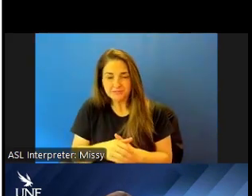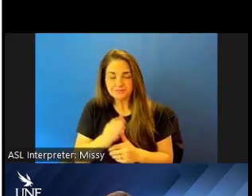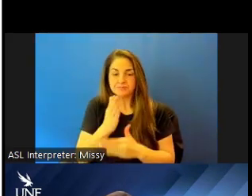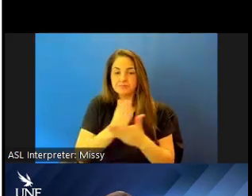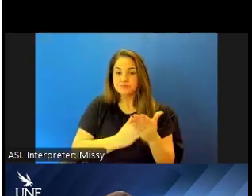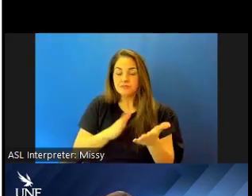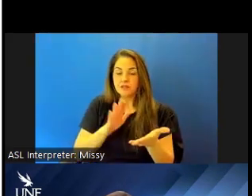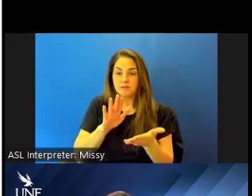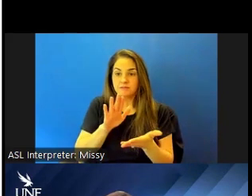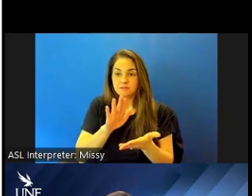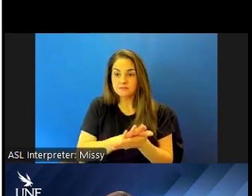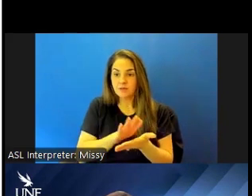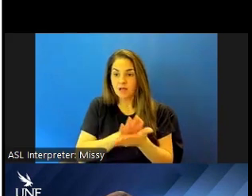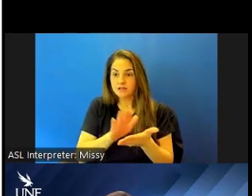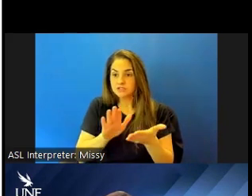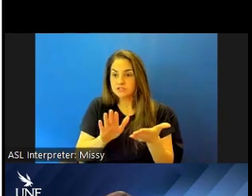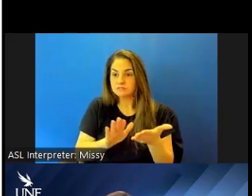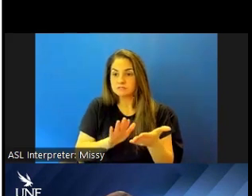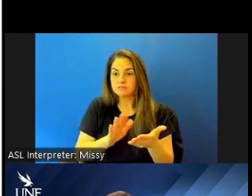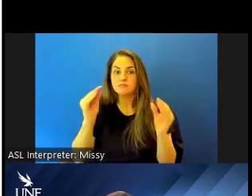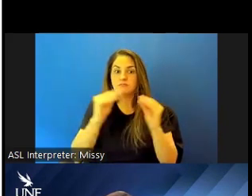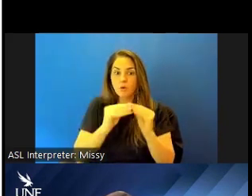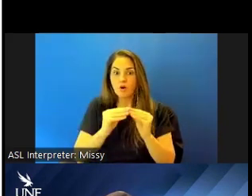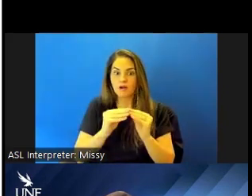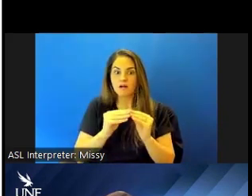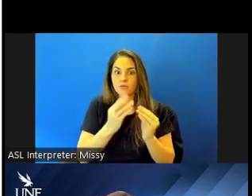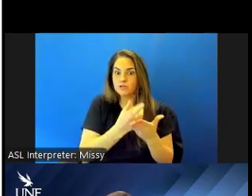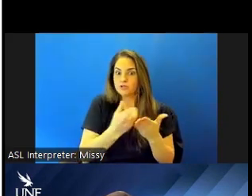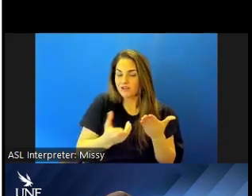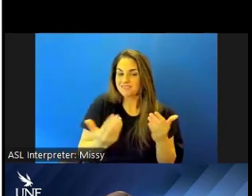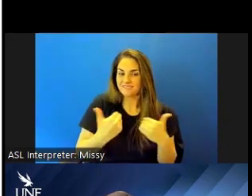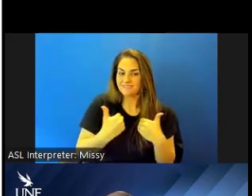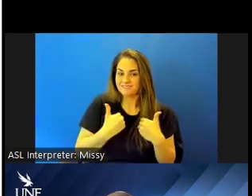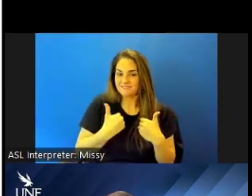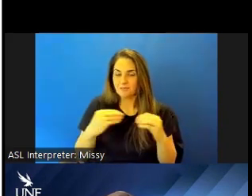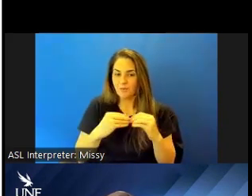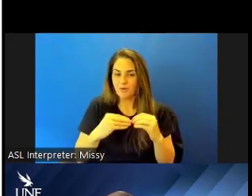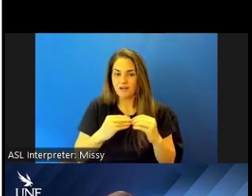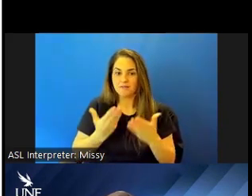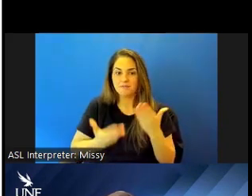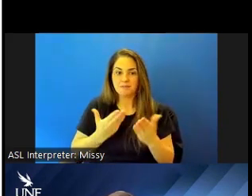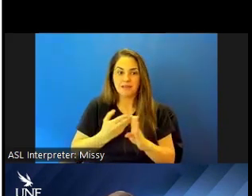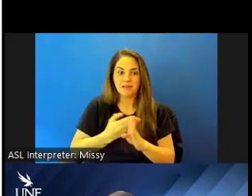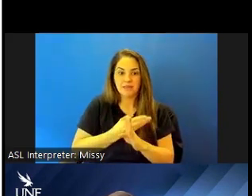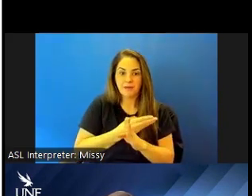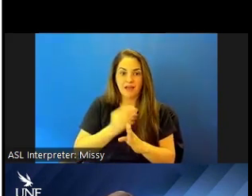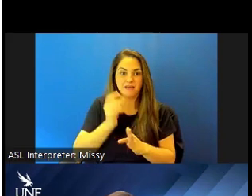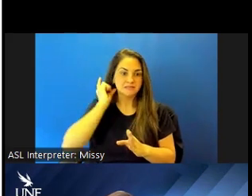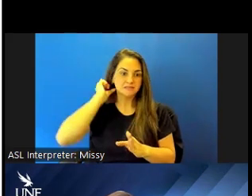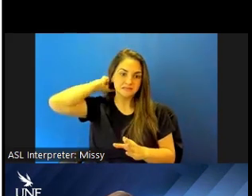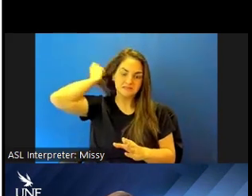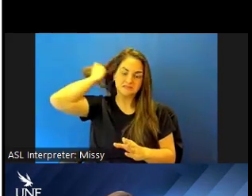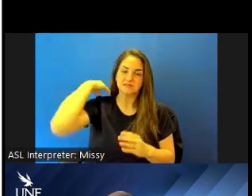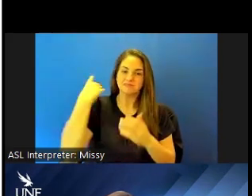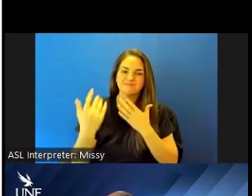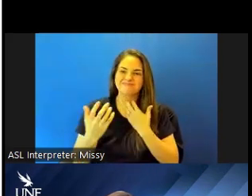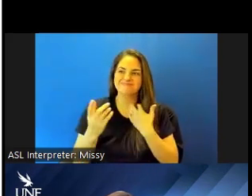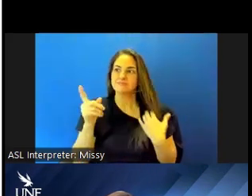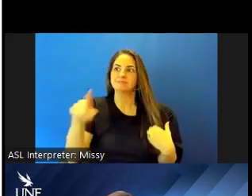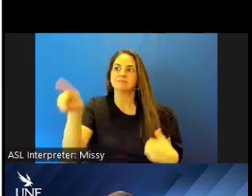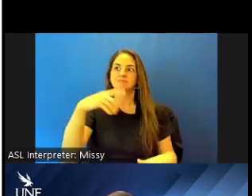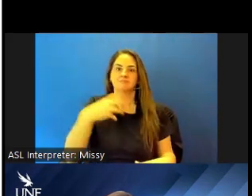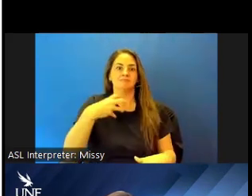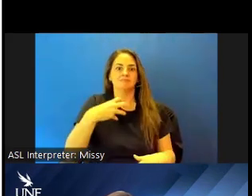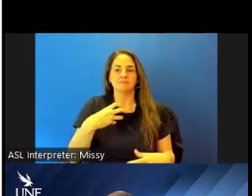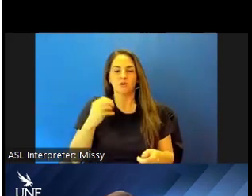are more resourced. It might be because in the past they have had complaints against them, and then